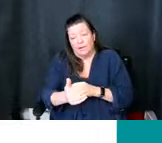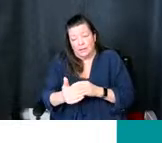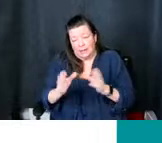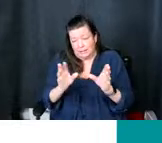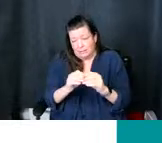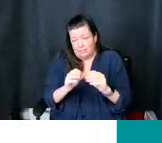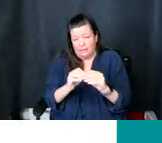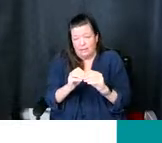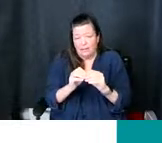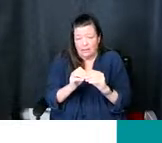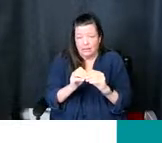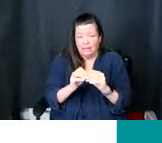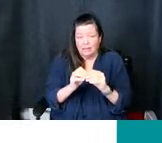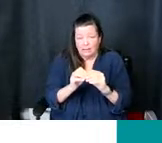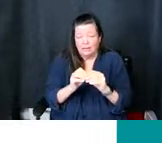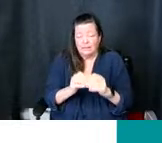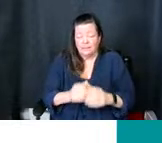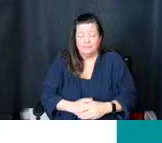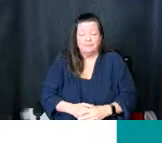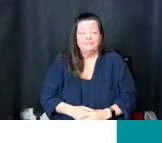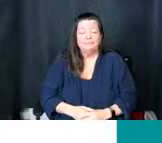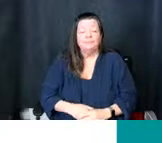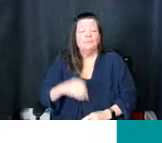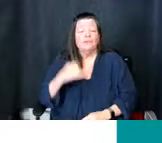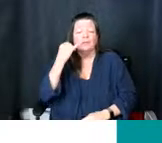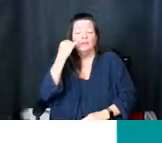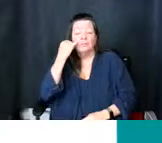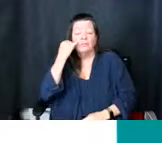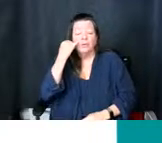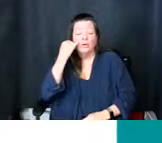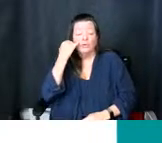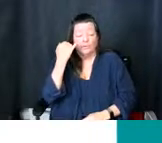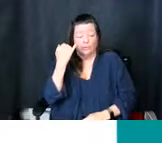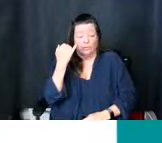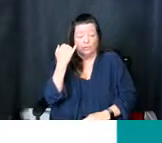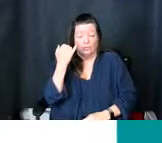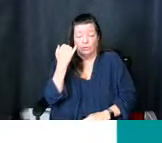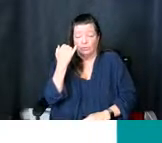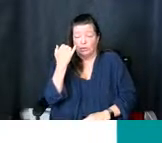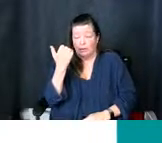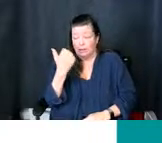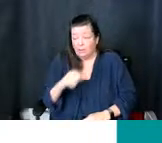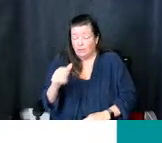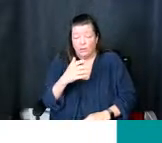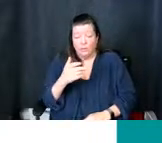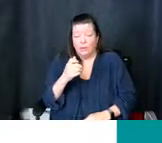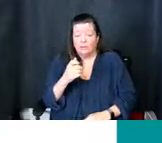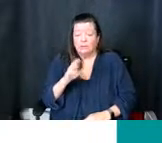meeting. Do we have anyone sign up for public comment?